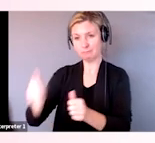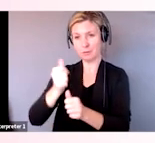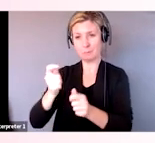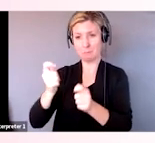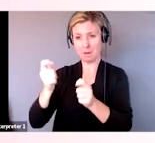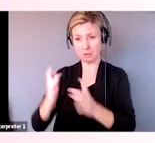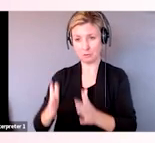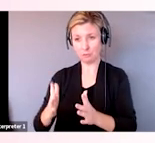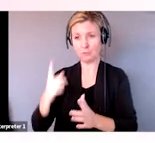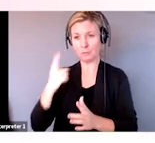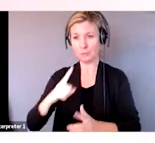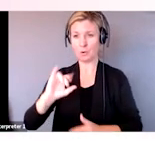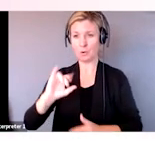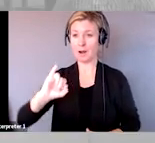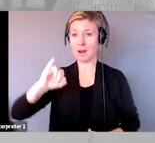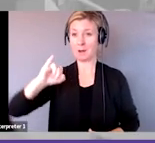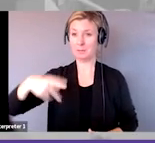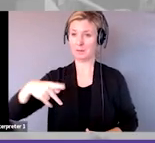IPON.